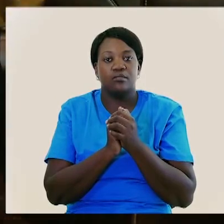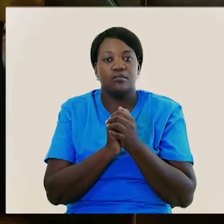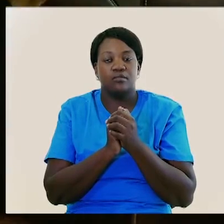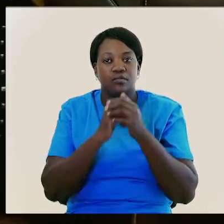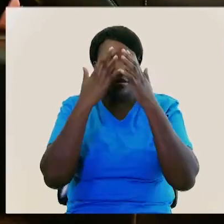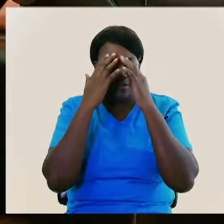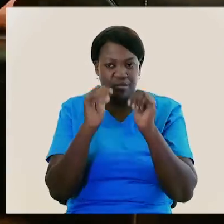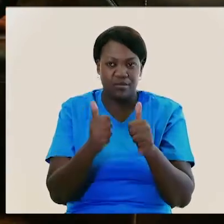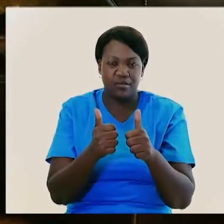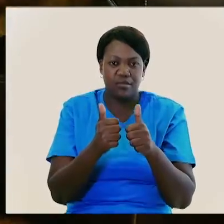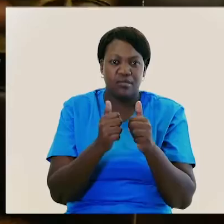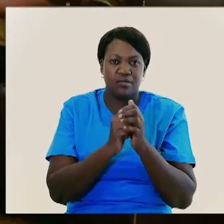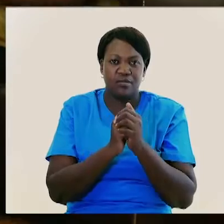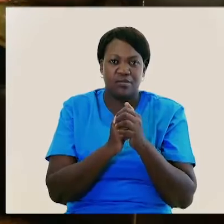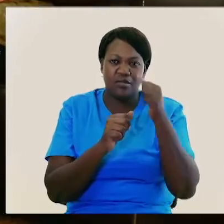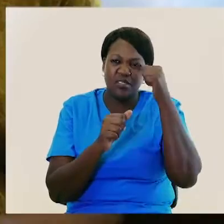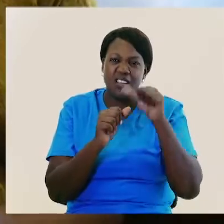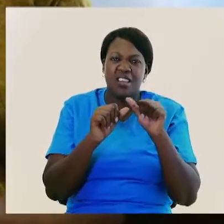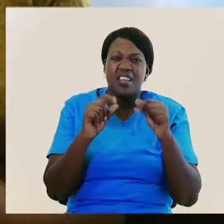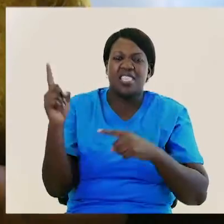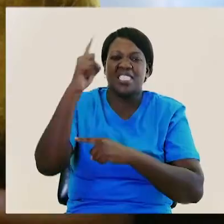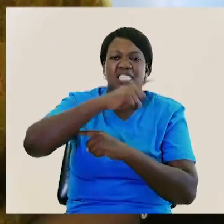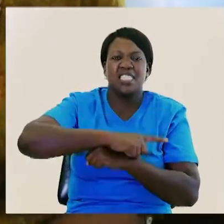Hi, dear. Hey, mommy. How was your day?